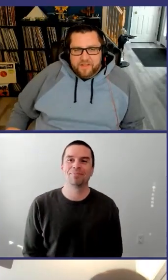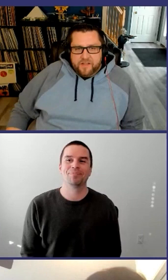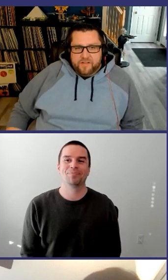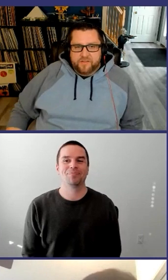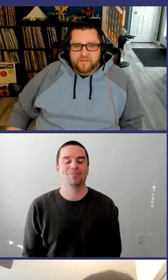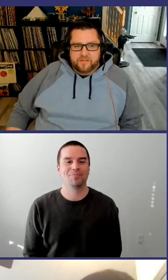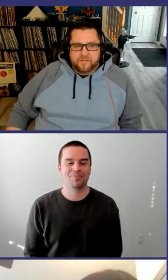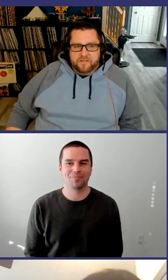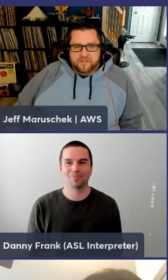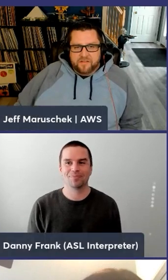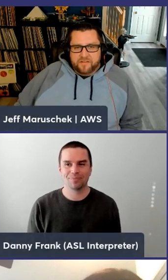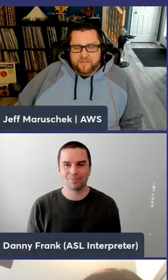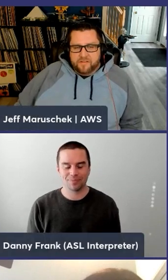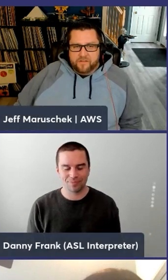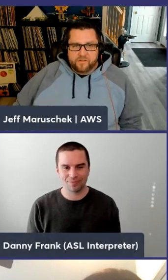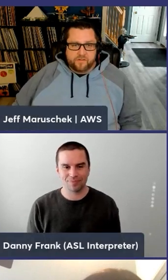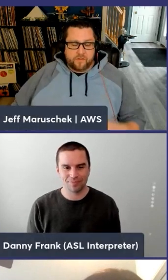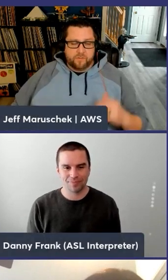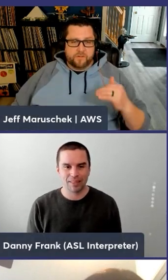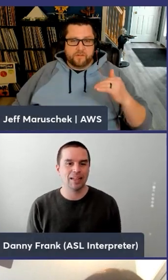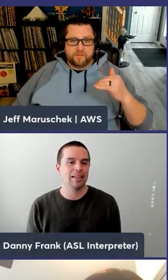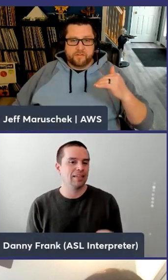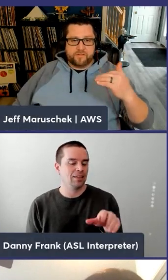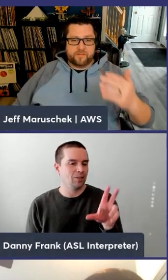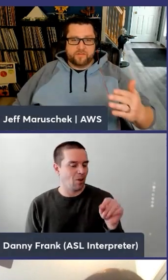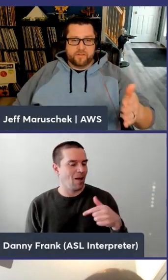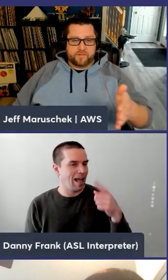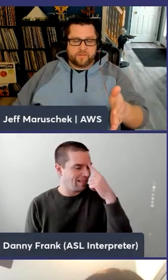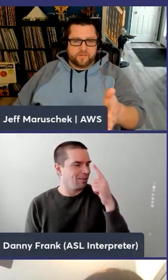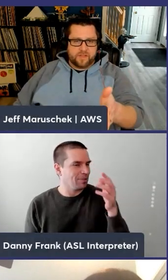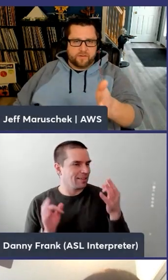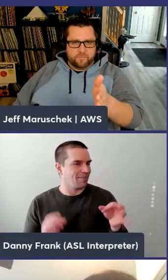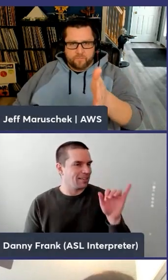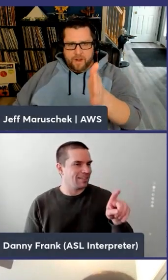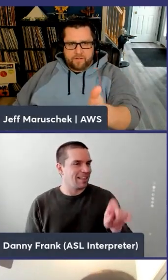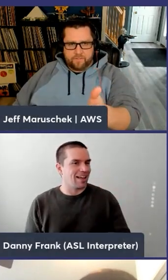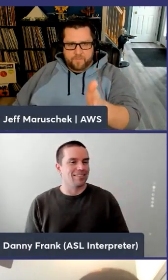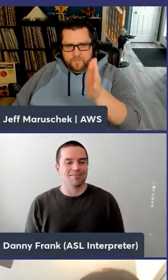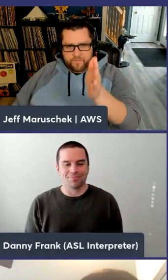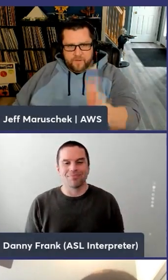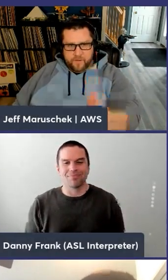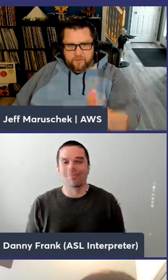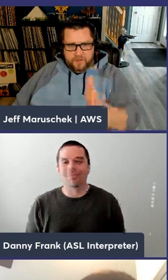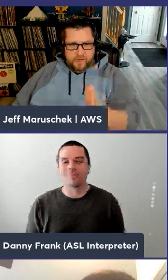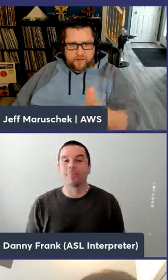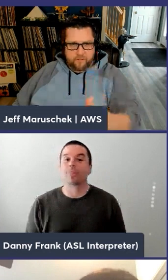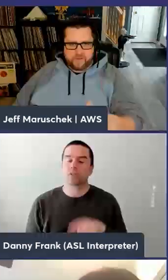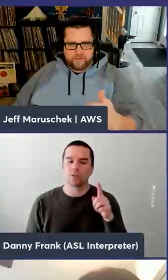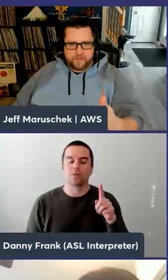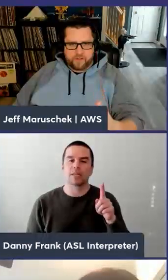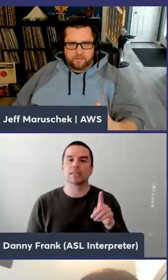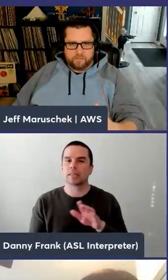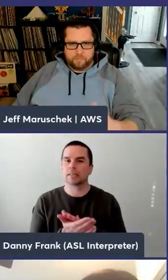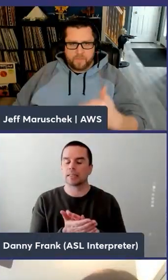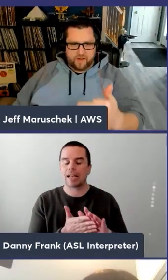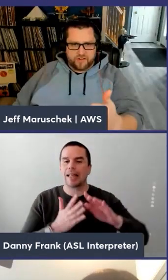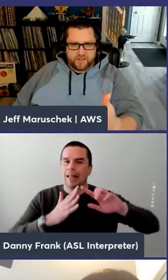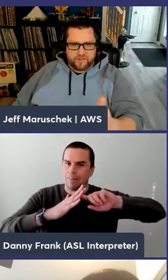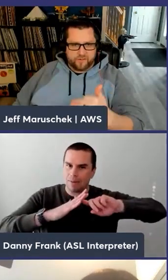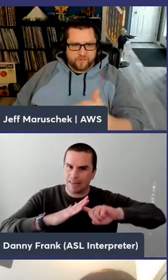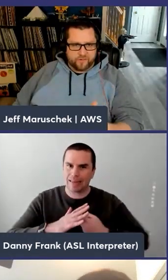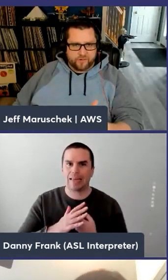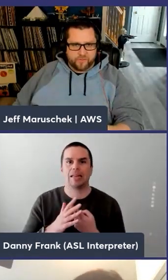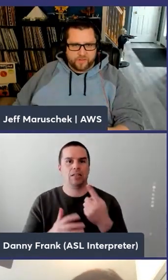No, I think we definitely need that. So this is neat. Right from the very beginning, we see